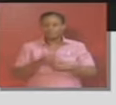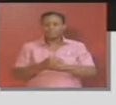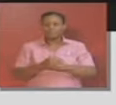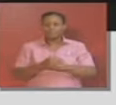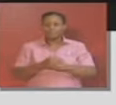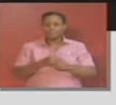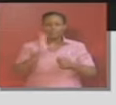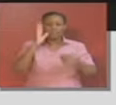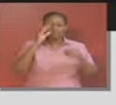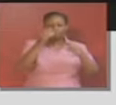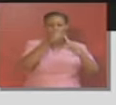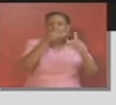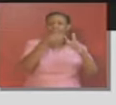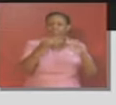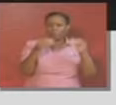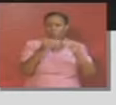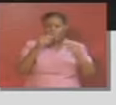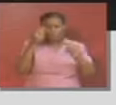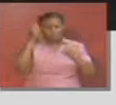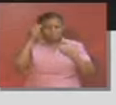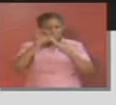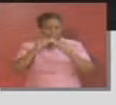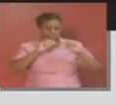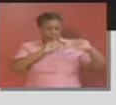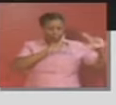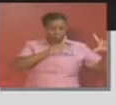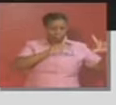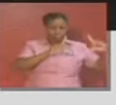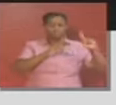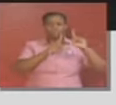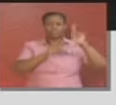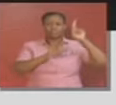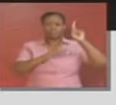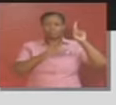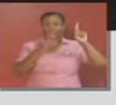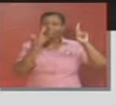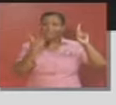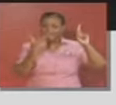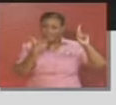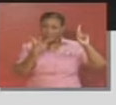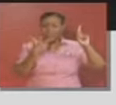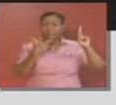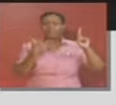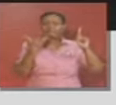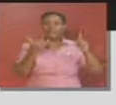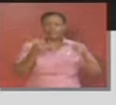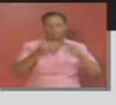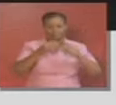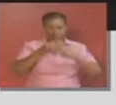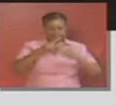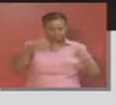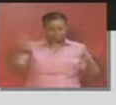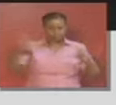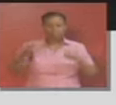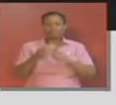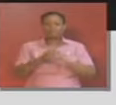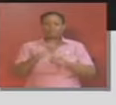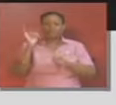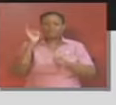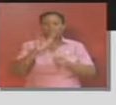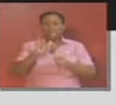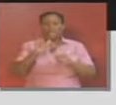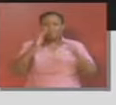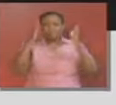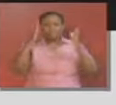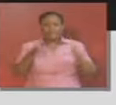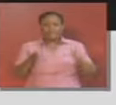red circle from the previous slide. This individual in this particular case actually attended a